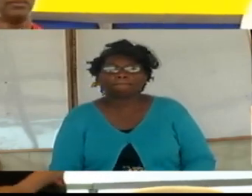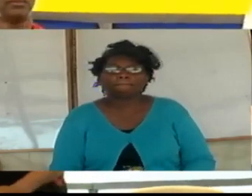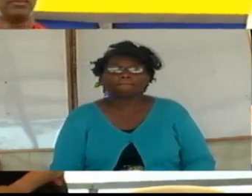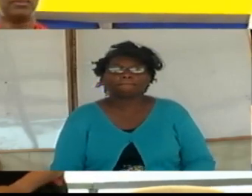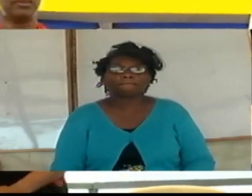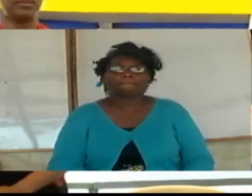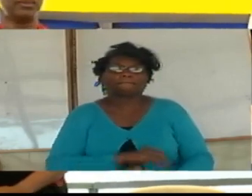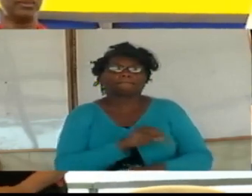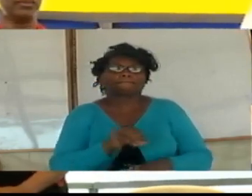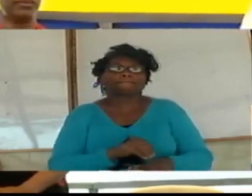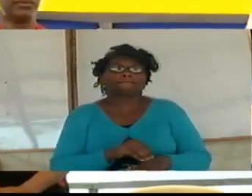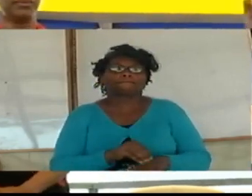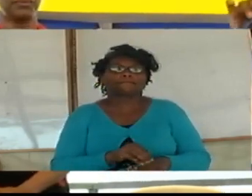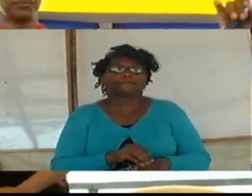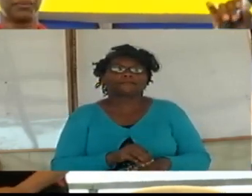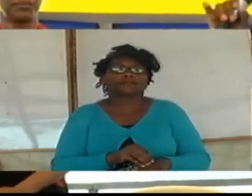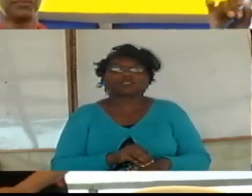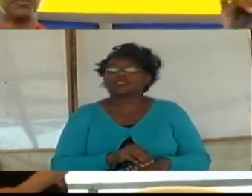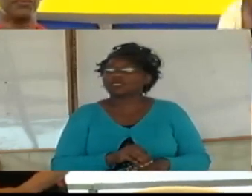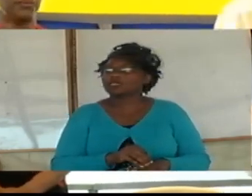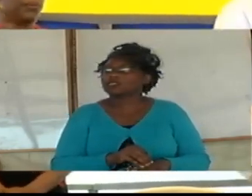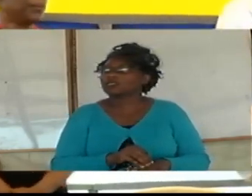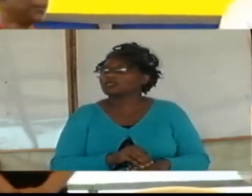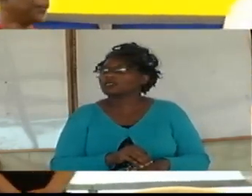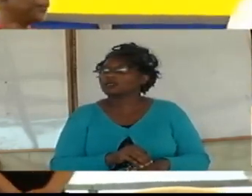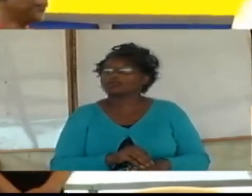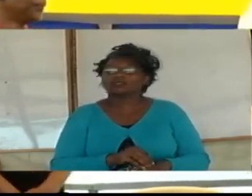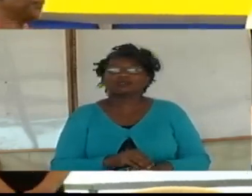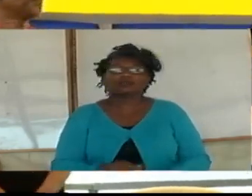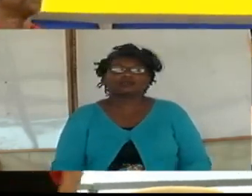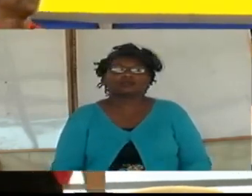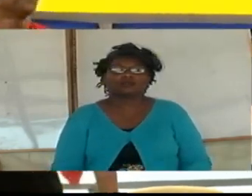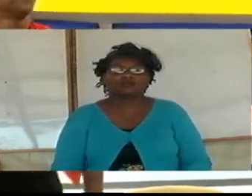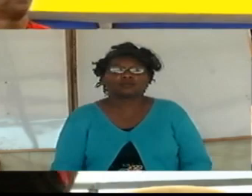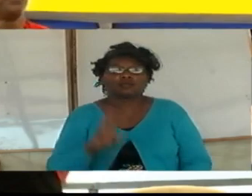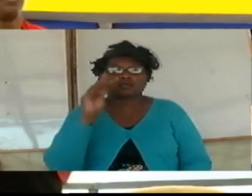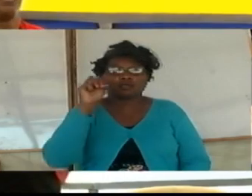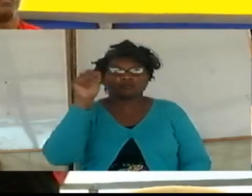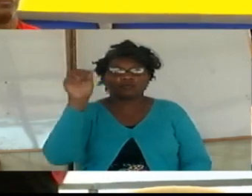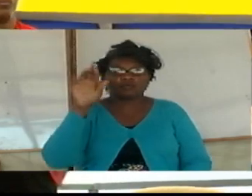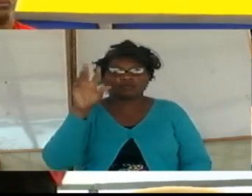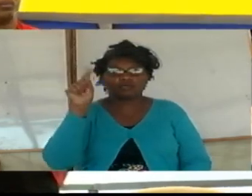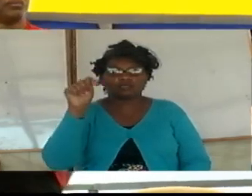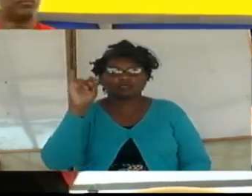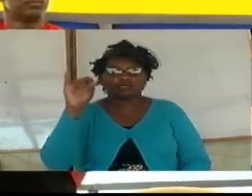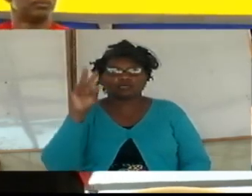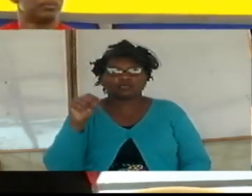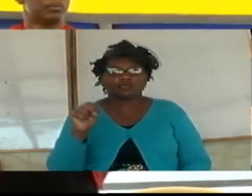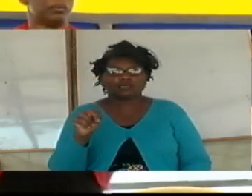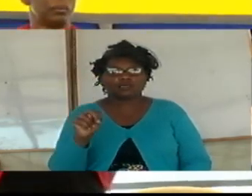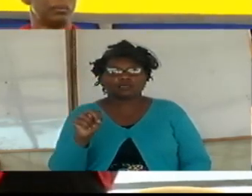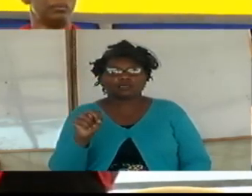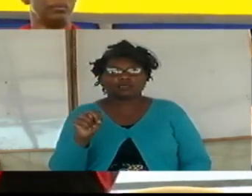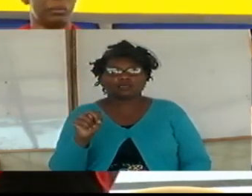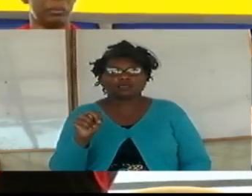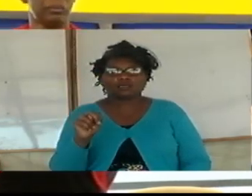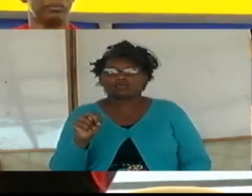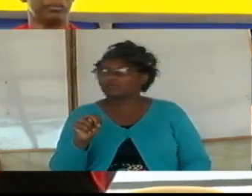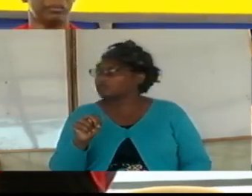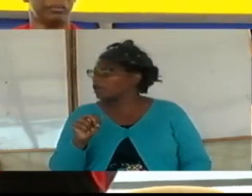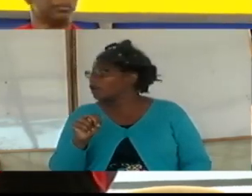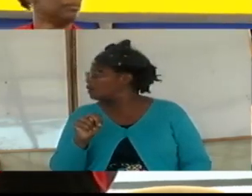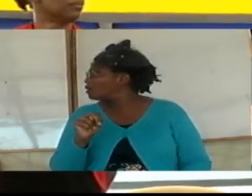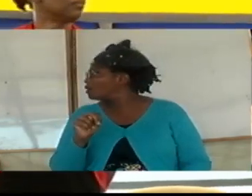Minister Martin, just before the minister comes, I want to ask him to just introduce a speaker and just say what